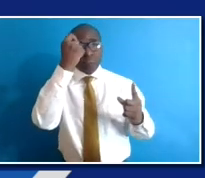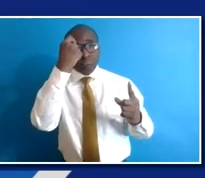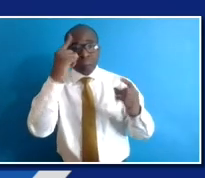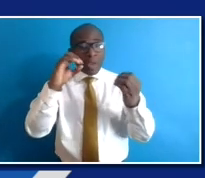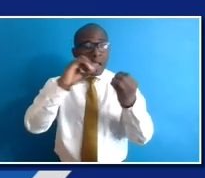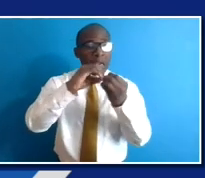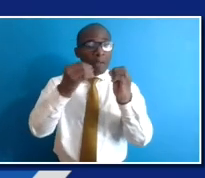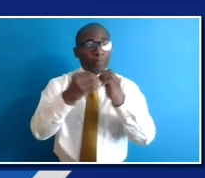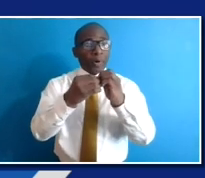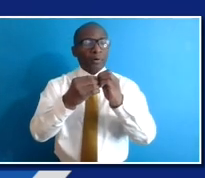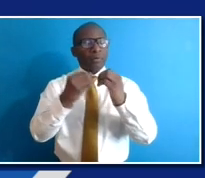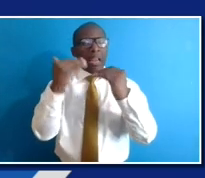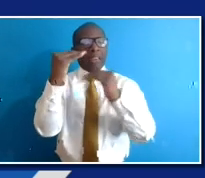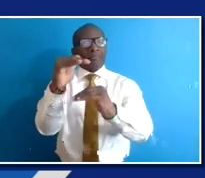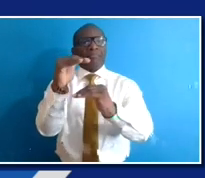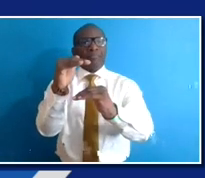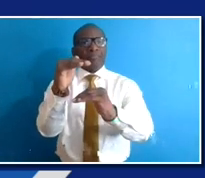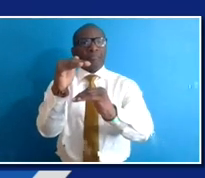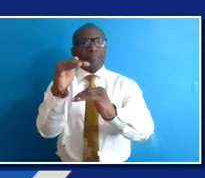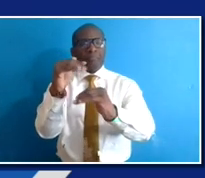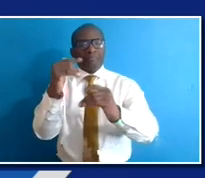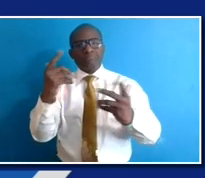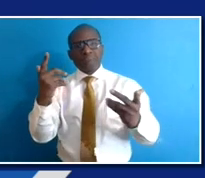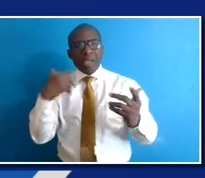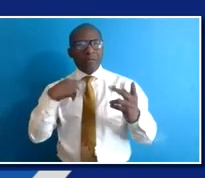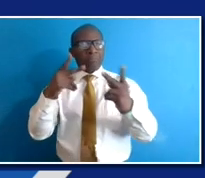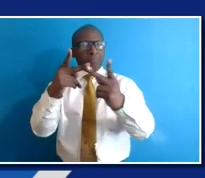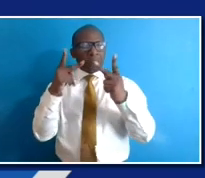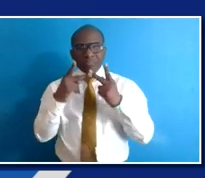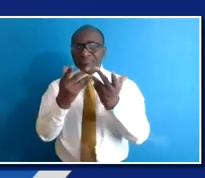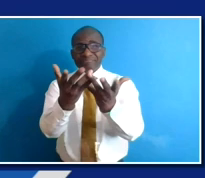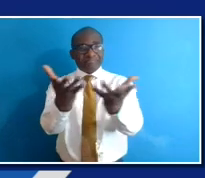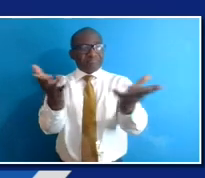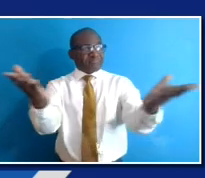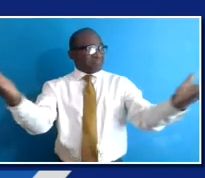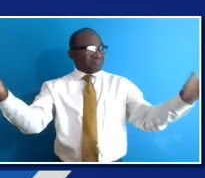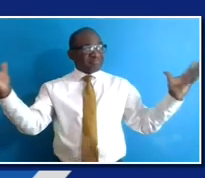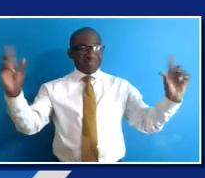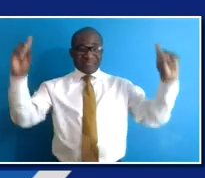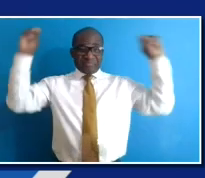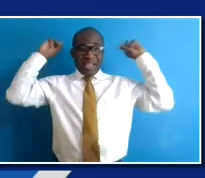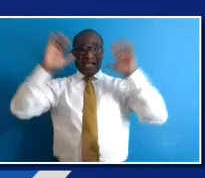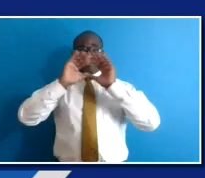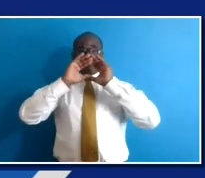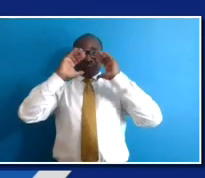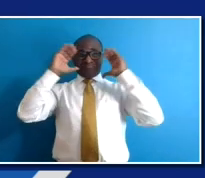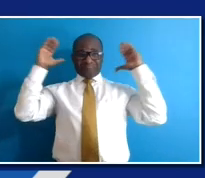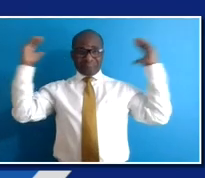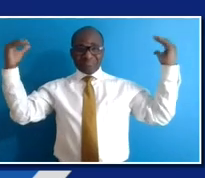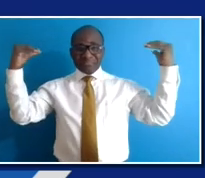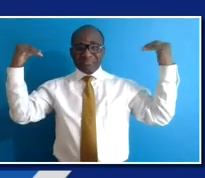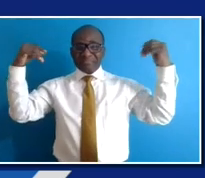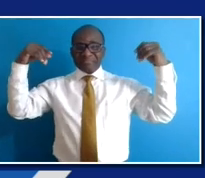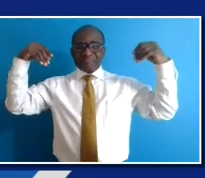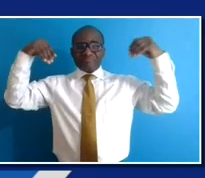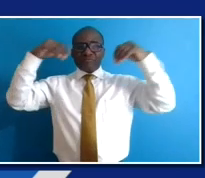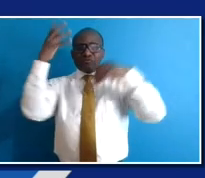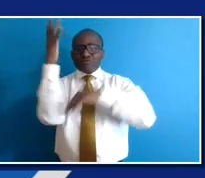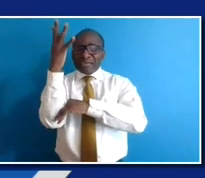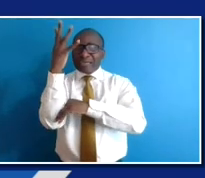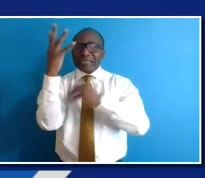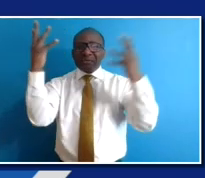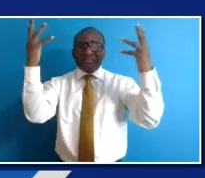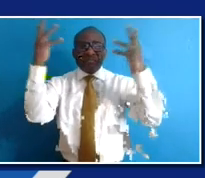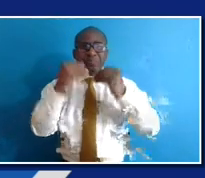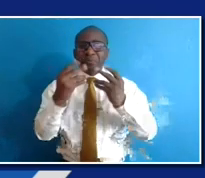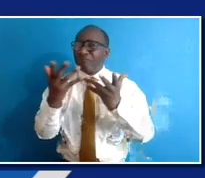fashion. But this dam behind us, the architecture is fabulous. And certainly people who run, people who bicycle, you can bring your